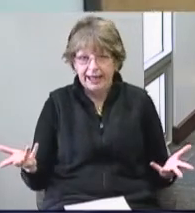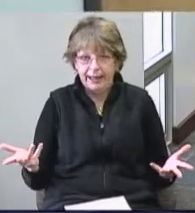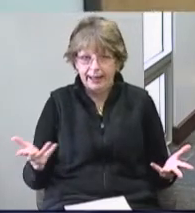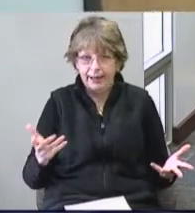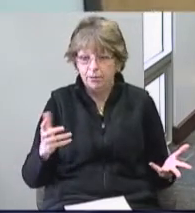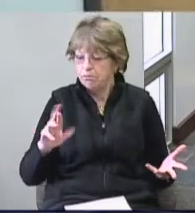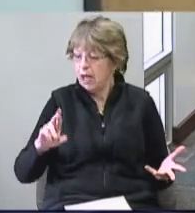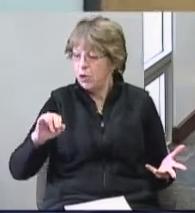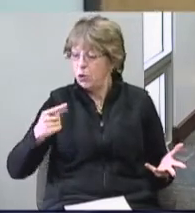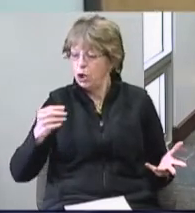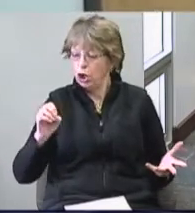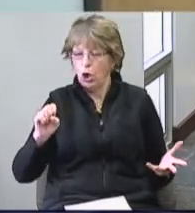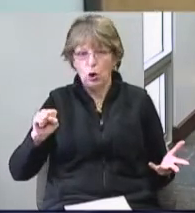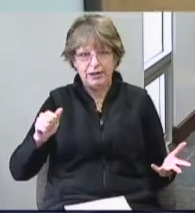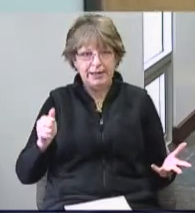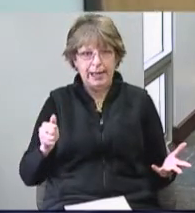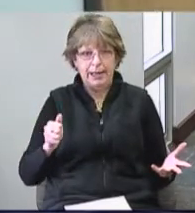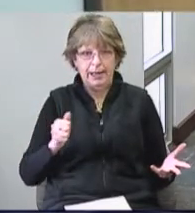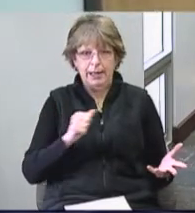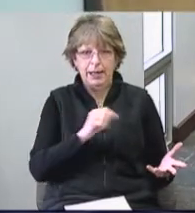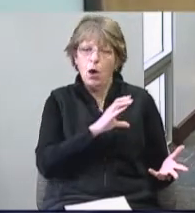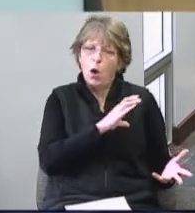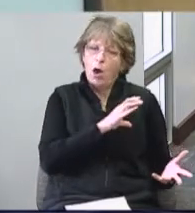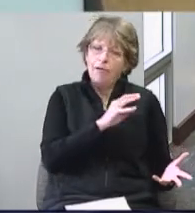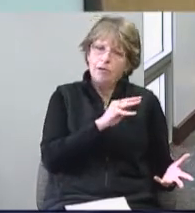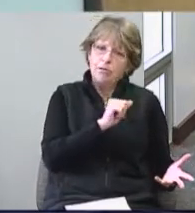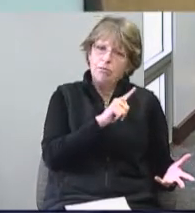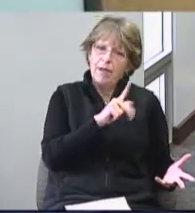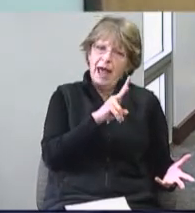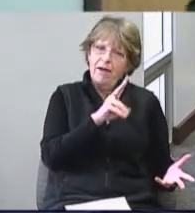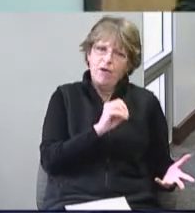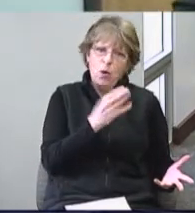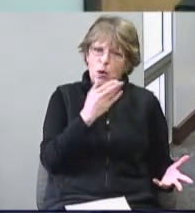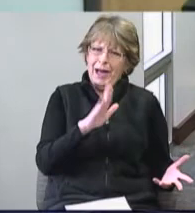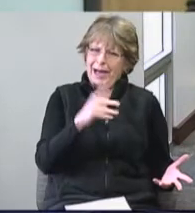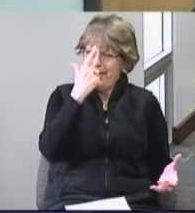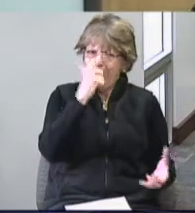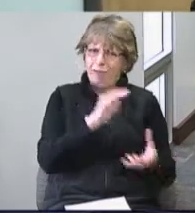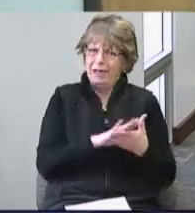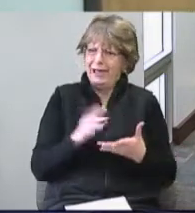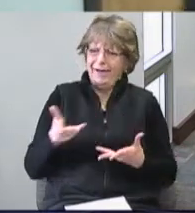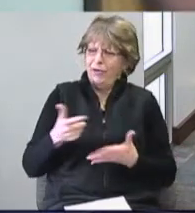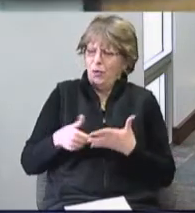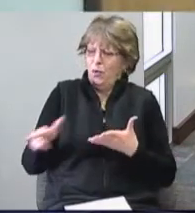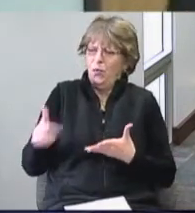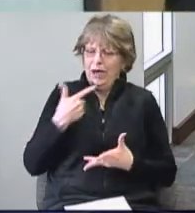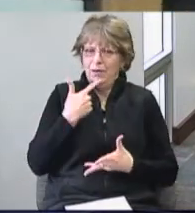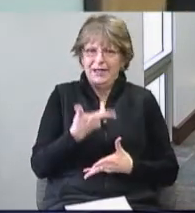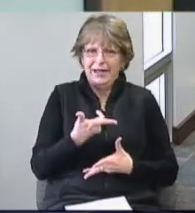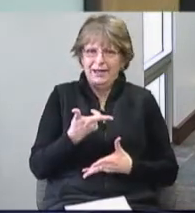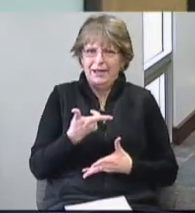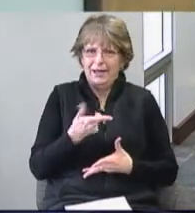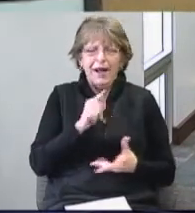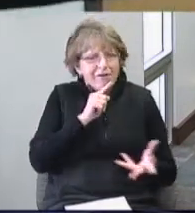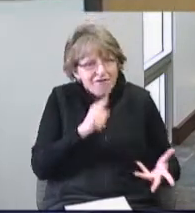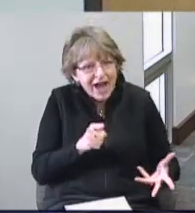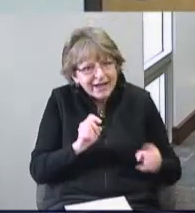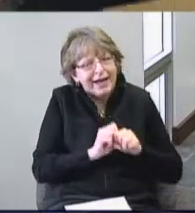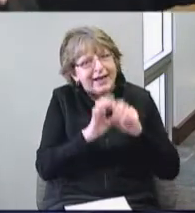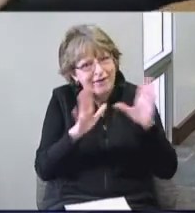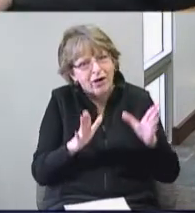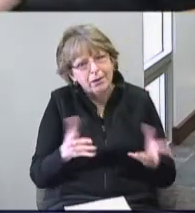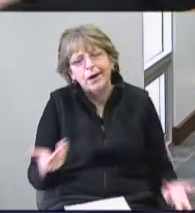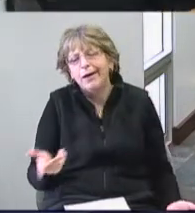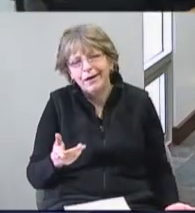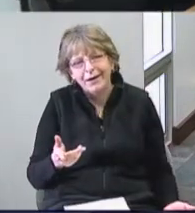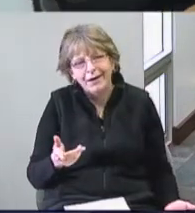Ragosa. Officer Malvo never believed the braggadocio. As a matter of fact, he clarified, he says, come on, you